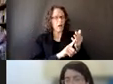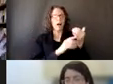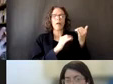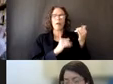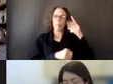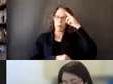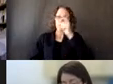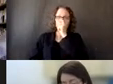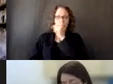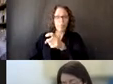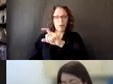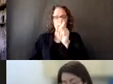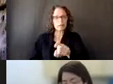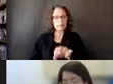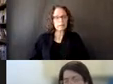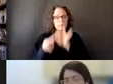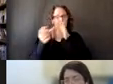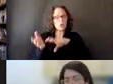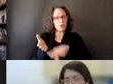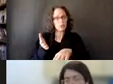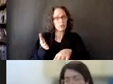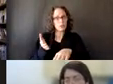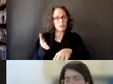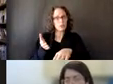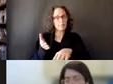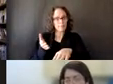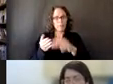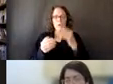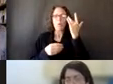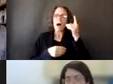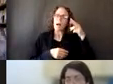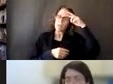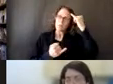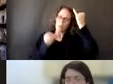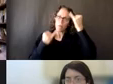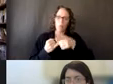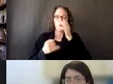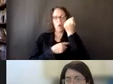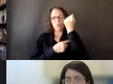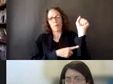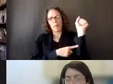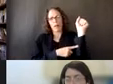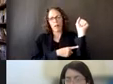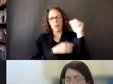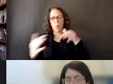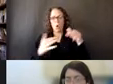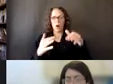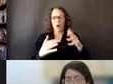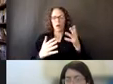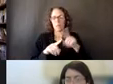where just to keep a rebellion from happening. But as we all know, rebellion happened in